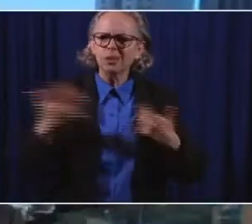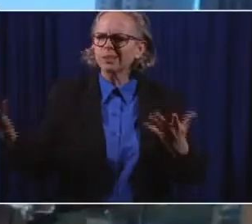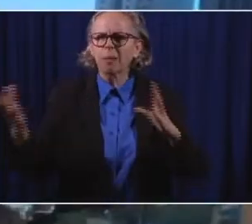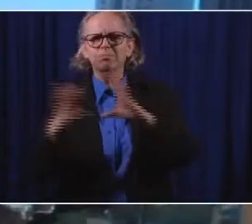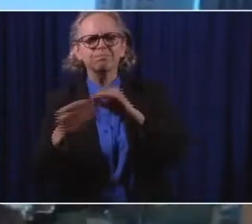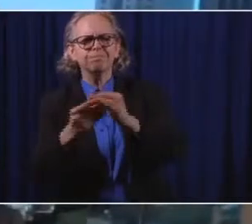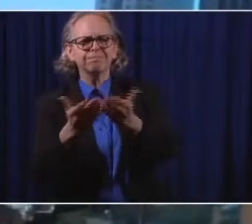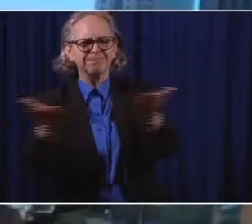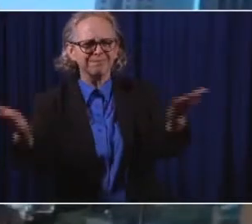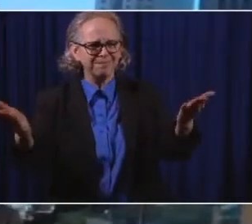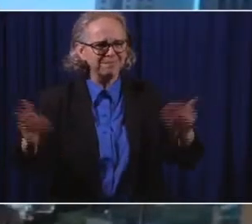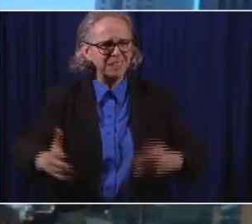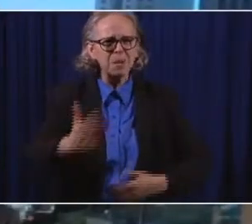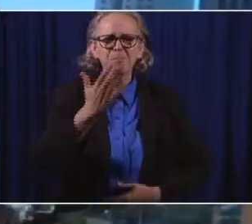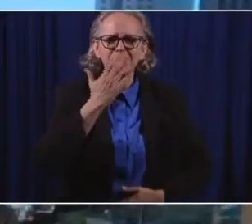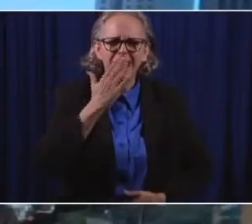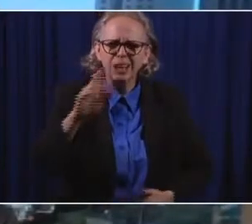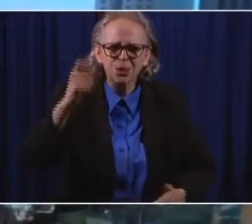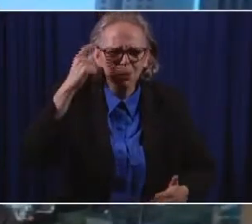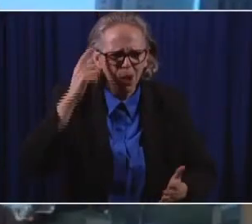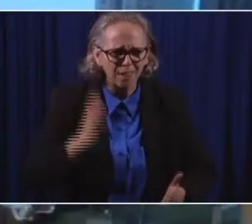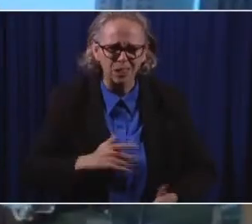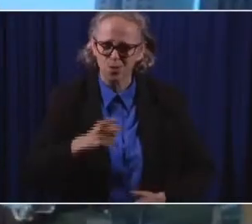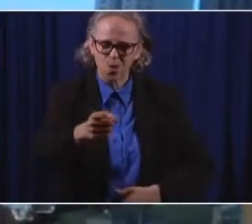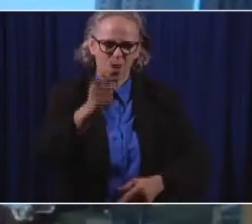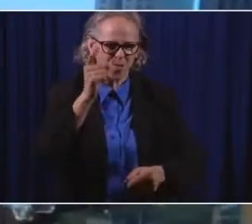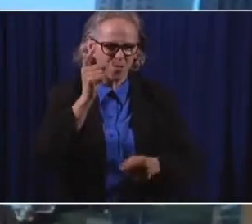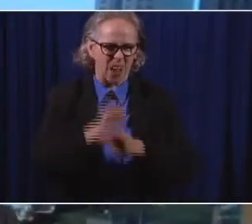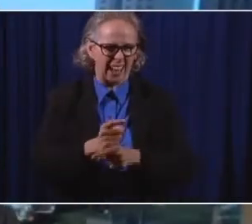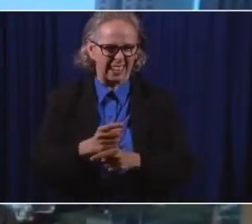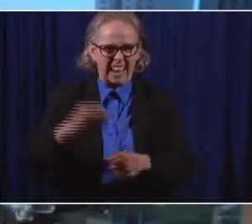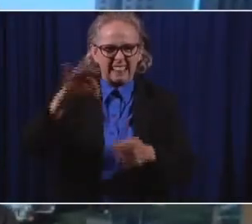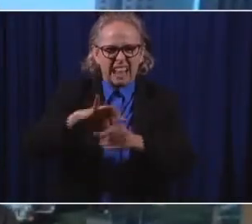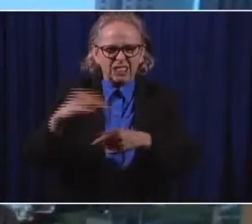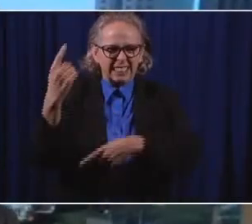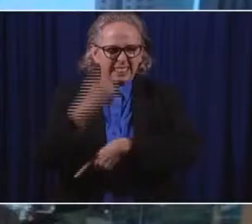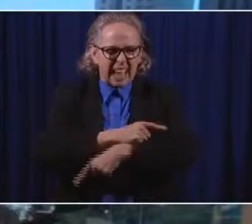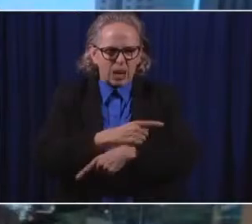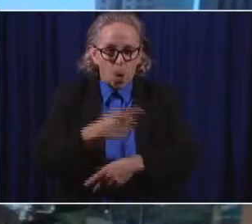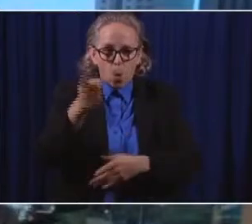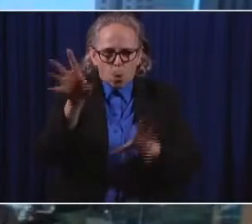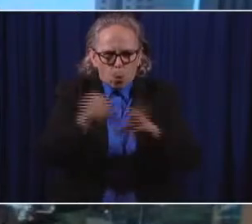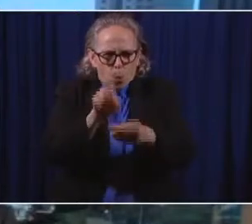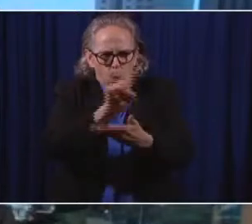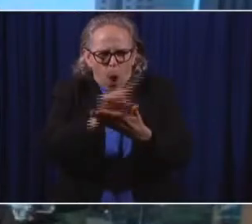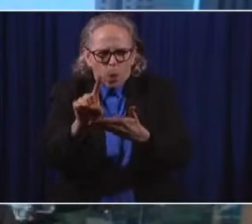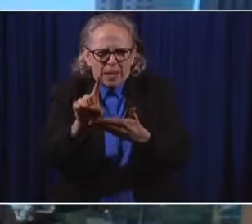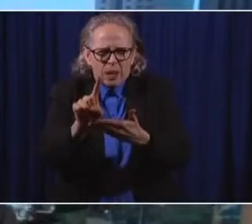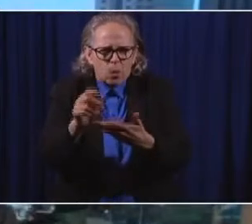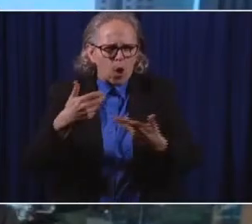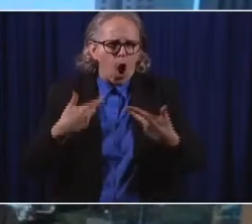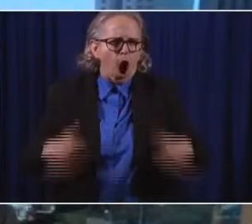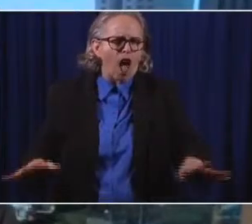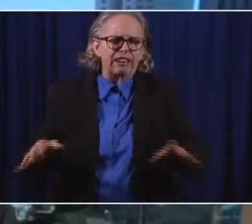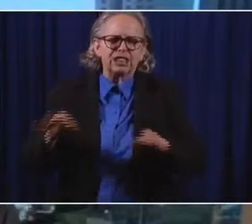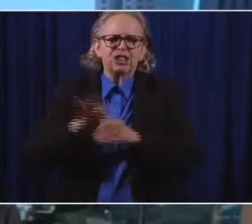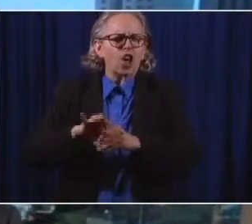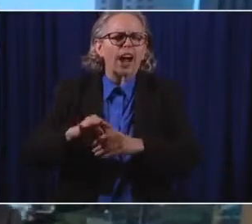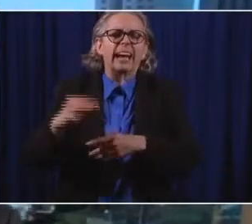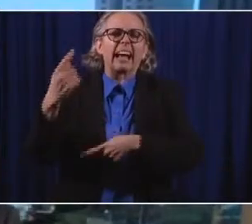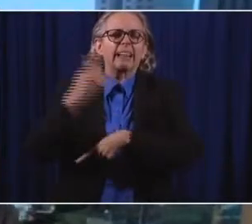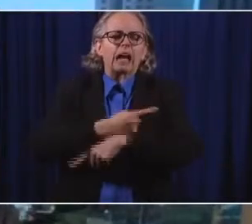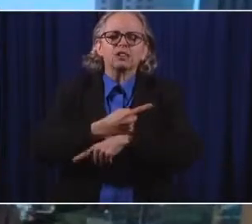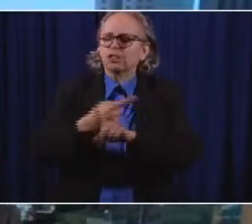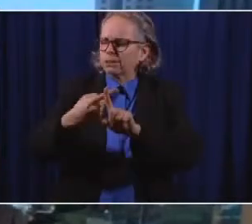so much, Governor. You're right. It is a week before Election Day, but of course, we're 3 weeks into election month in Ohio, and we've already